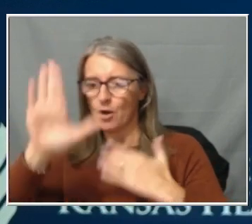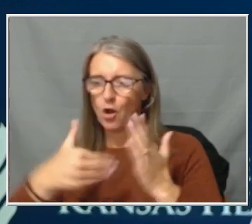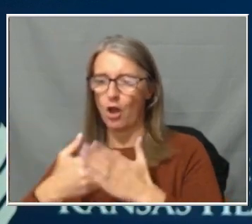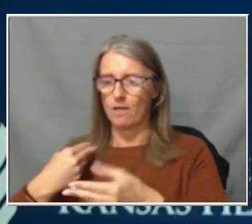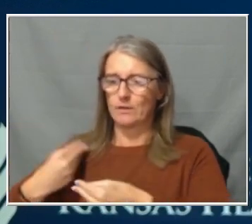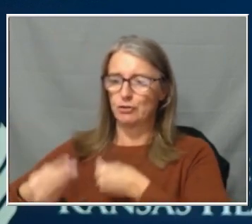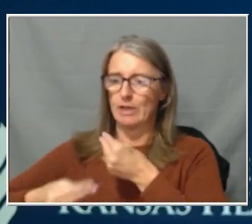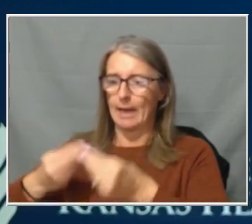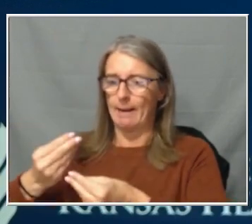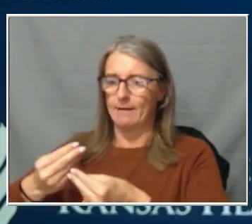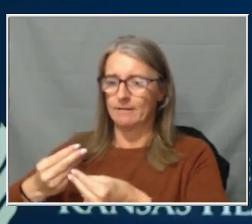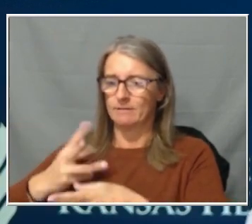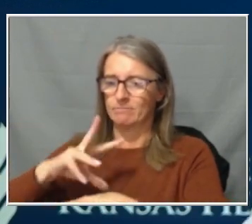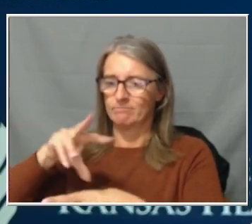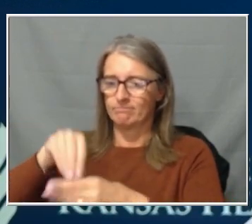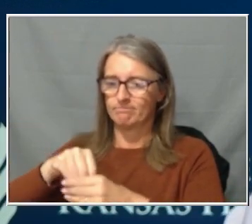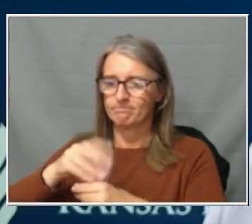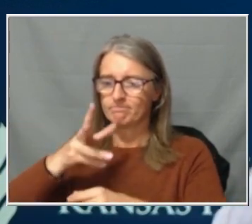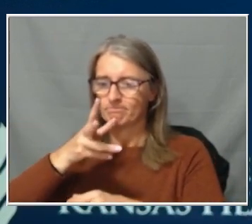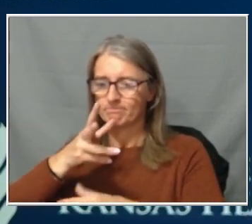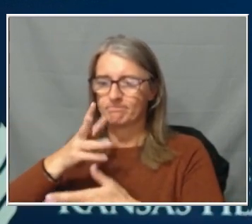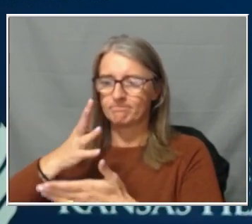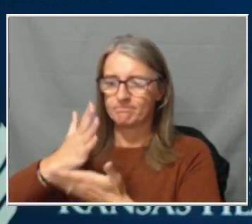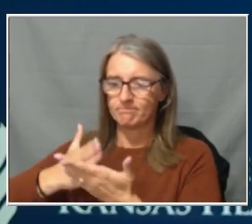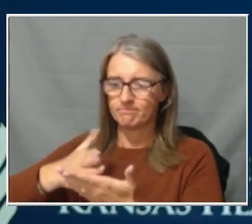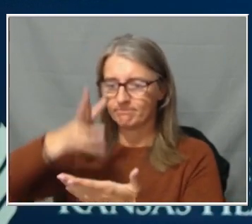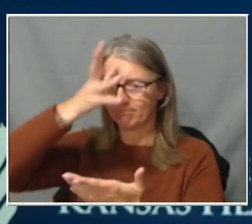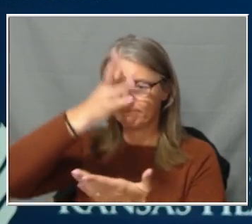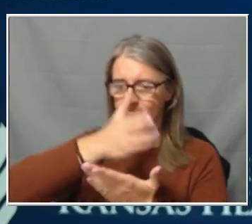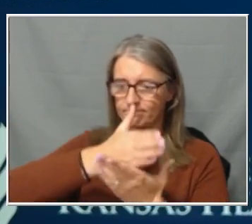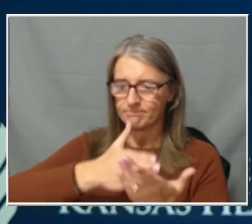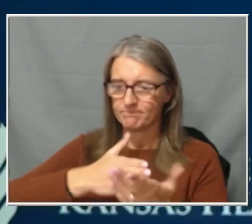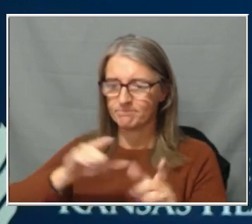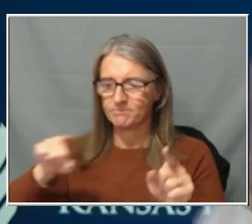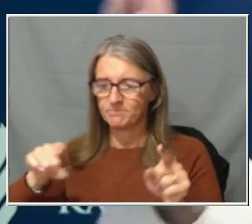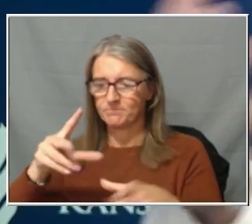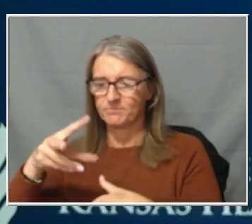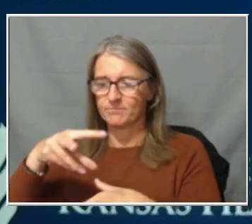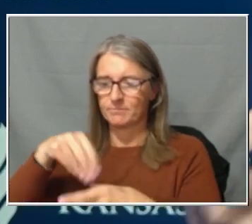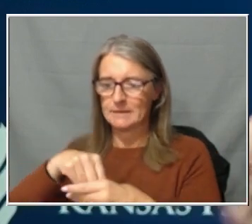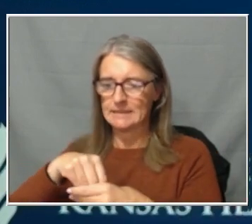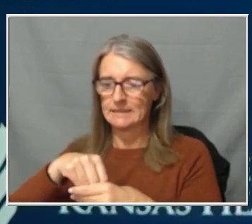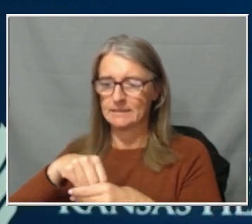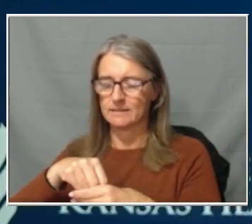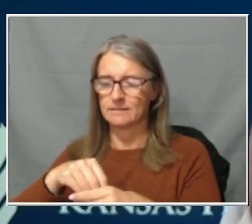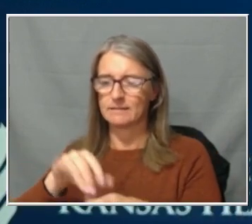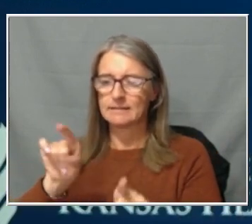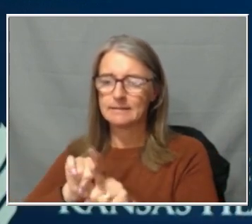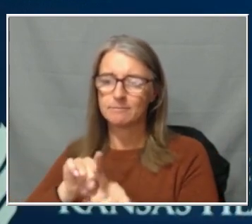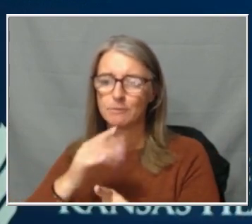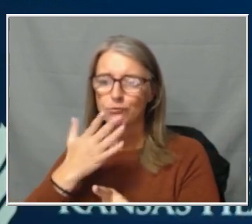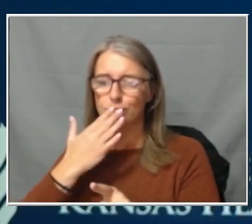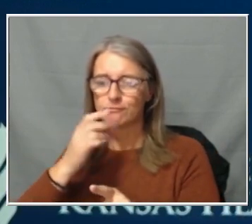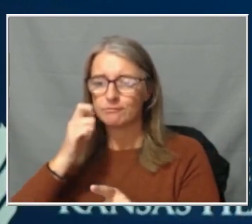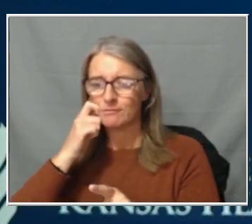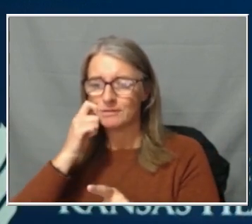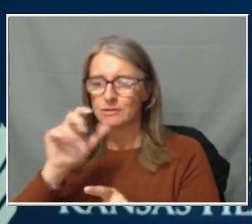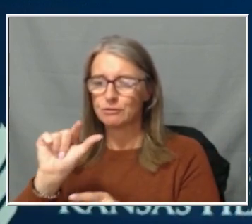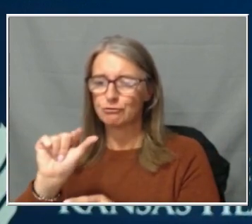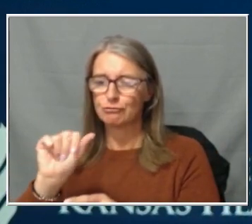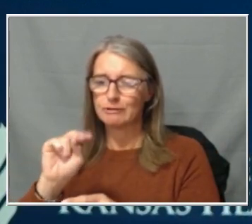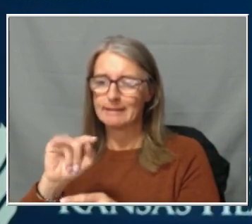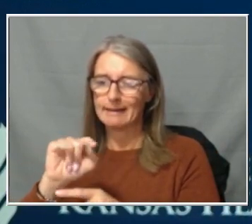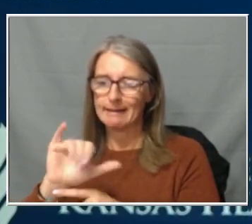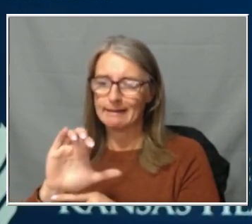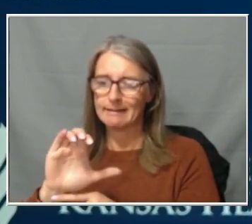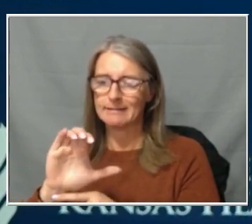is part from our moms, part from our dads, and there's that piece of it. Like our coloring that's the genetic piece of it, right,